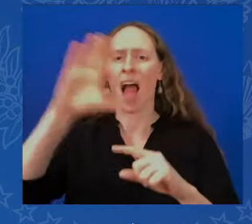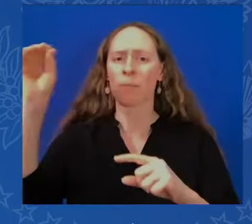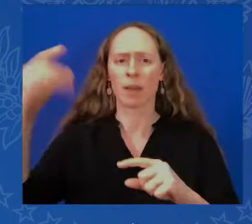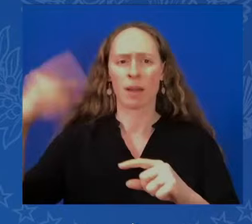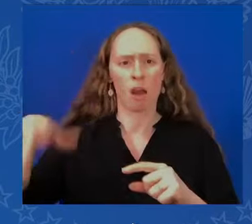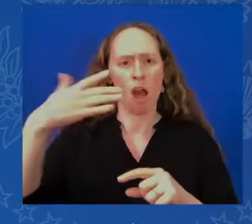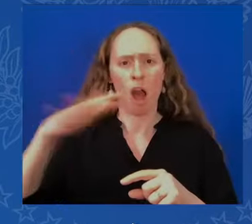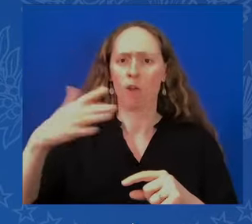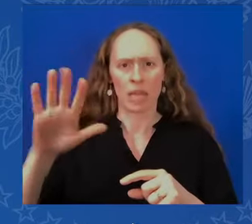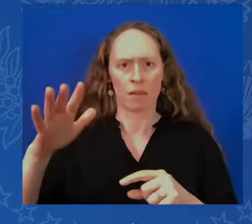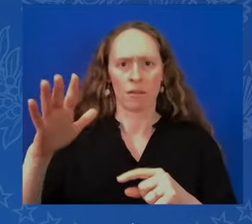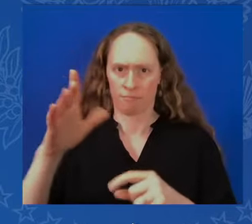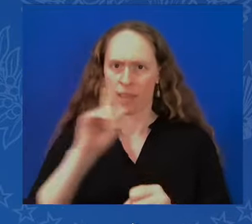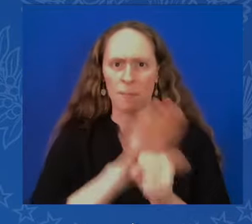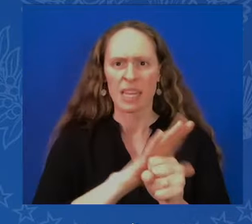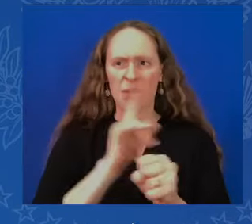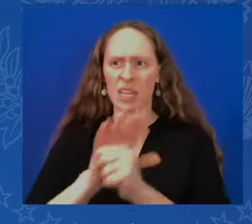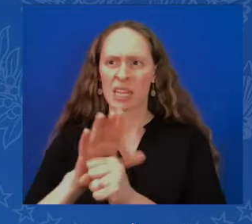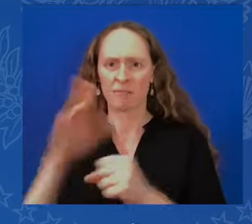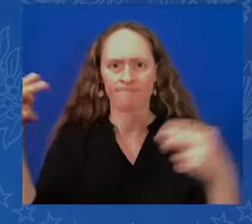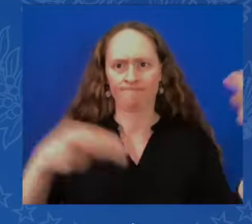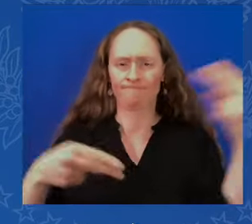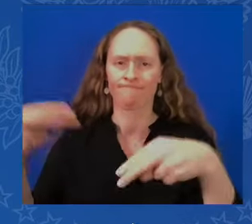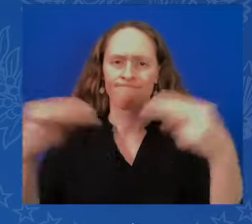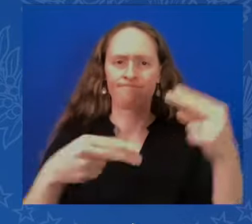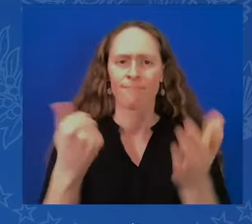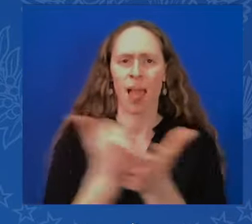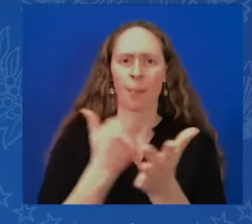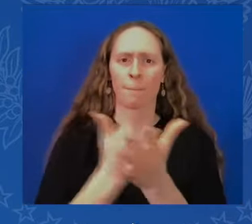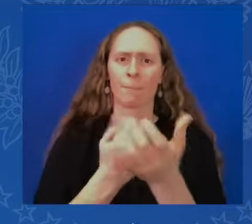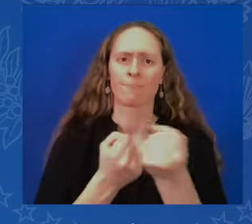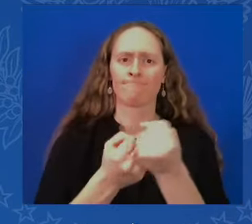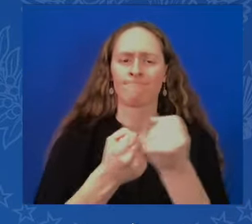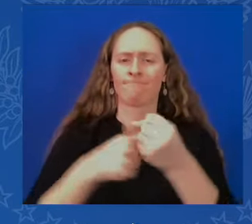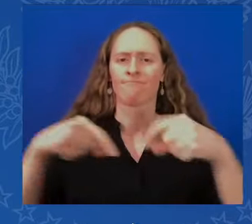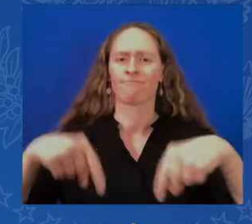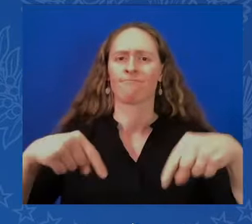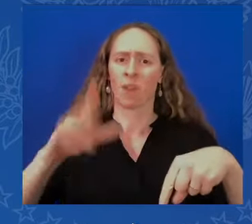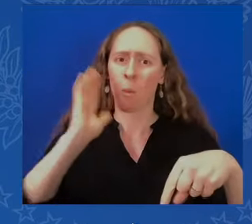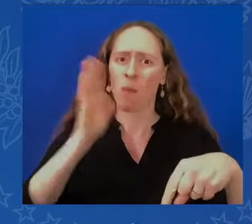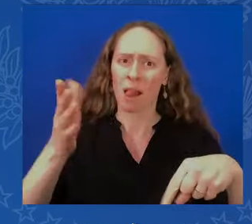in Baltimore and move as quickly and clearly as possible to the channel.